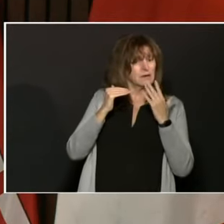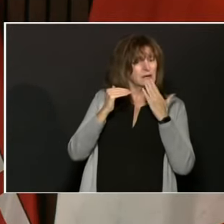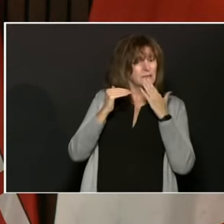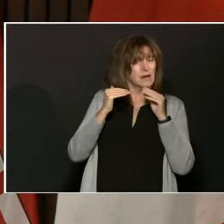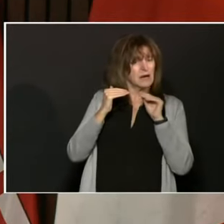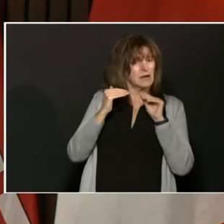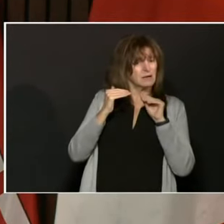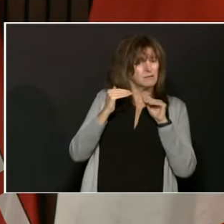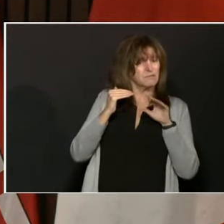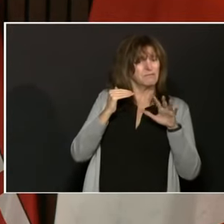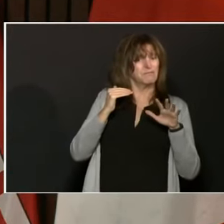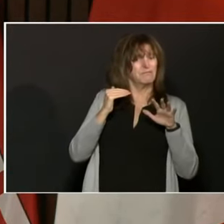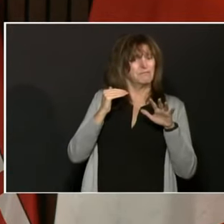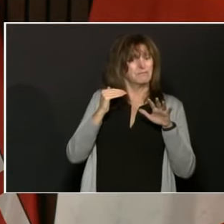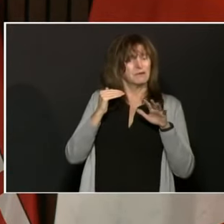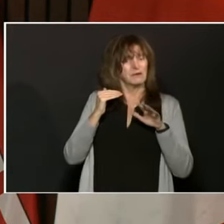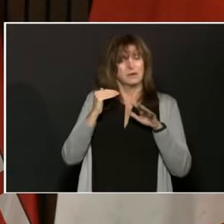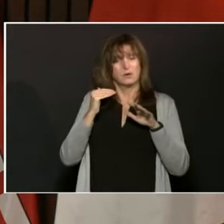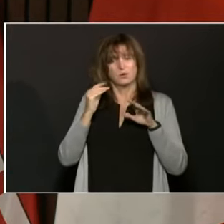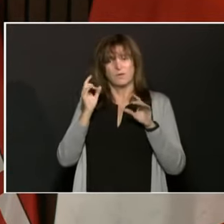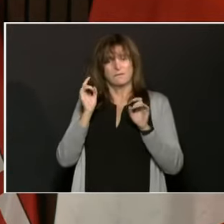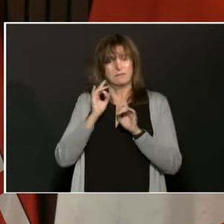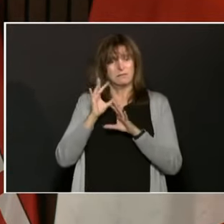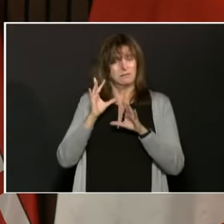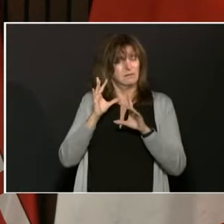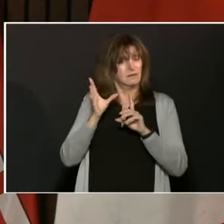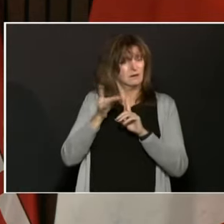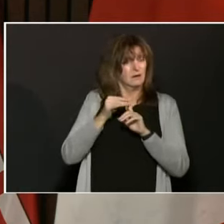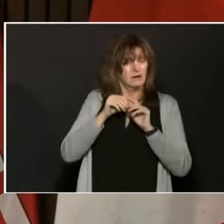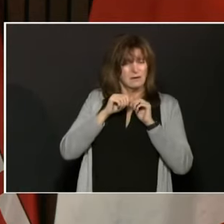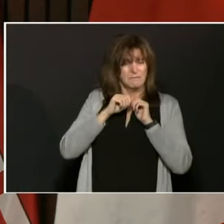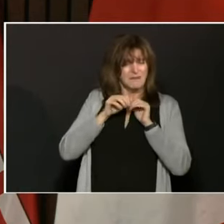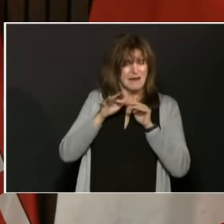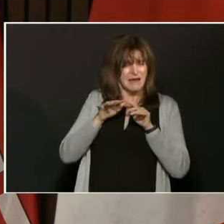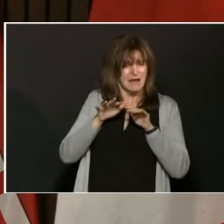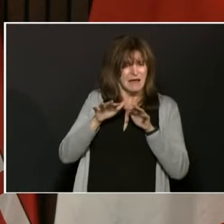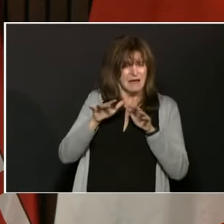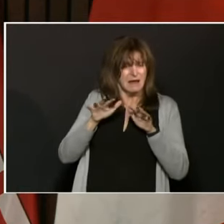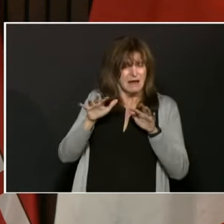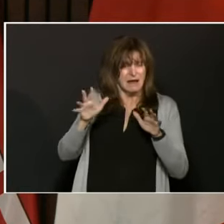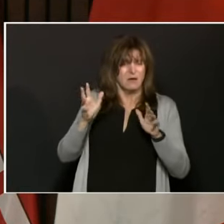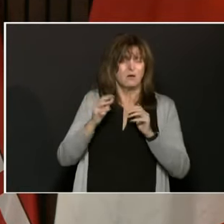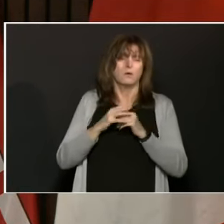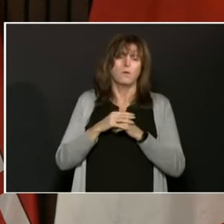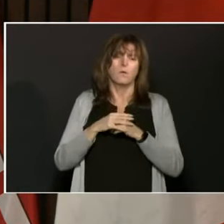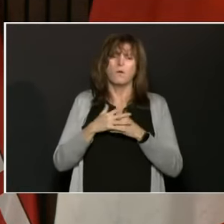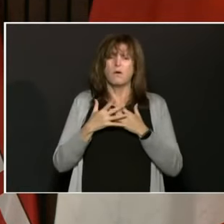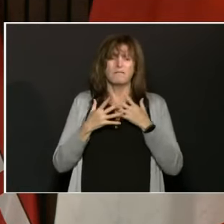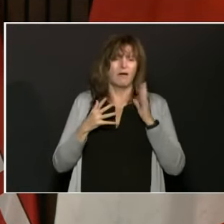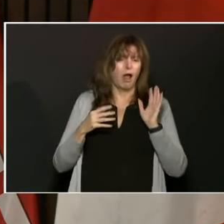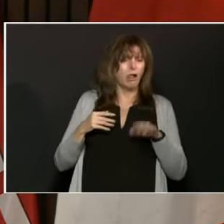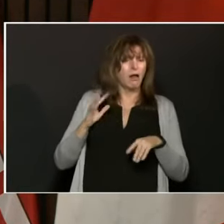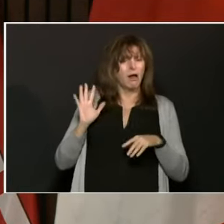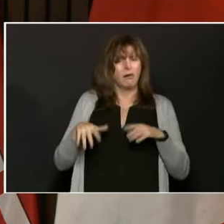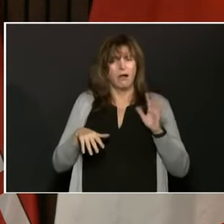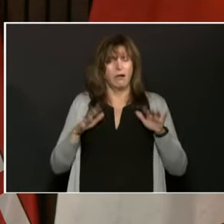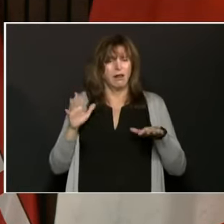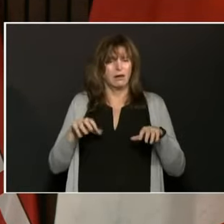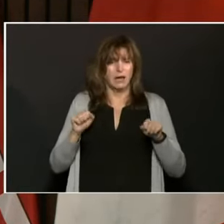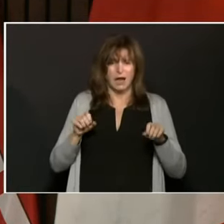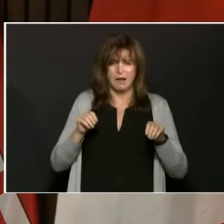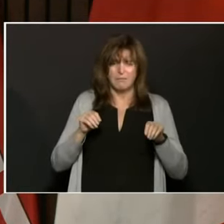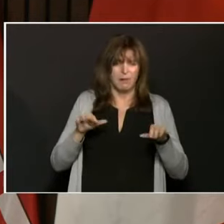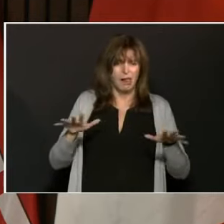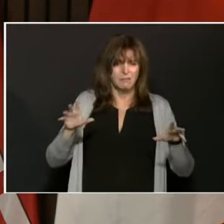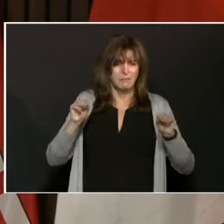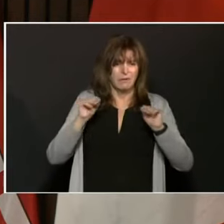spreader events, or a decline in adherence, you could see it kind of take off quite quickly. And I think even